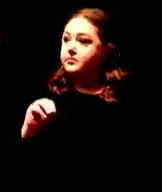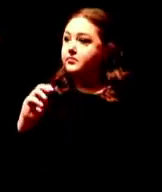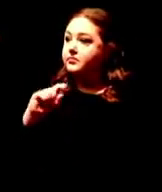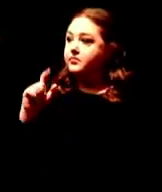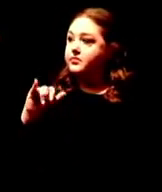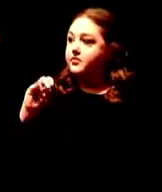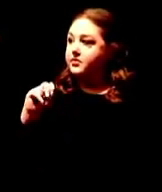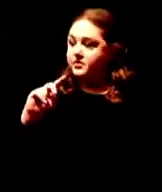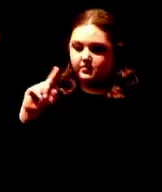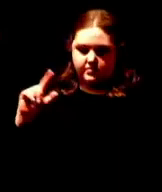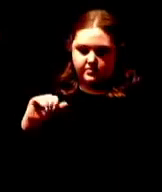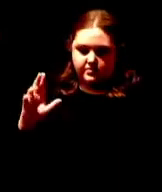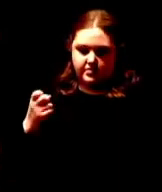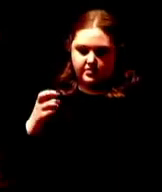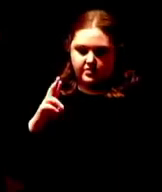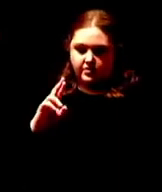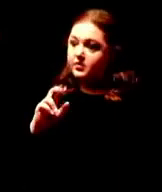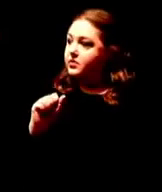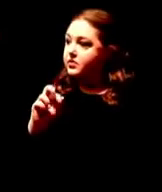Mazen Zachary.